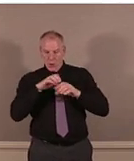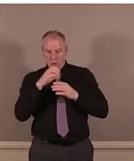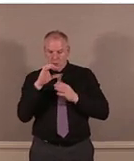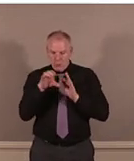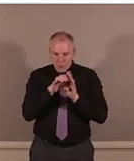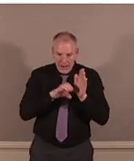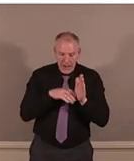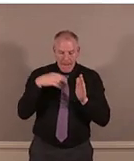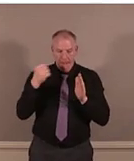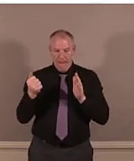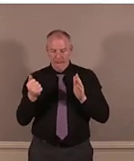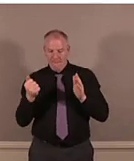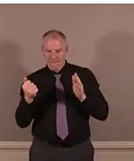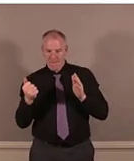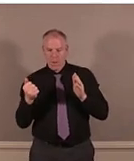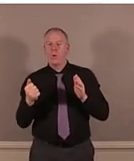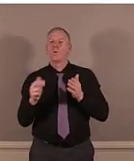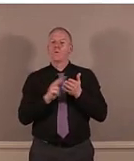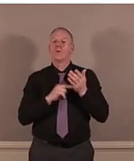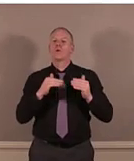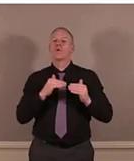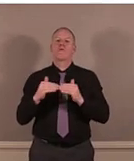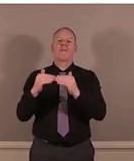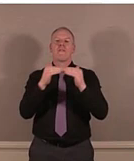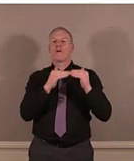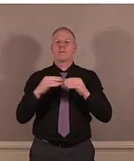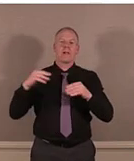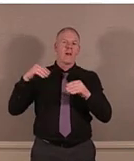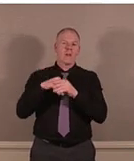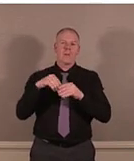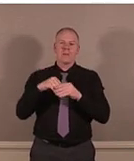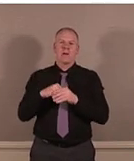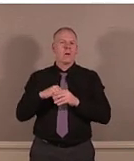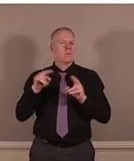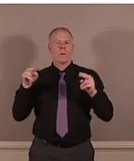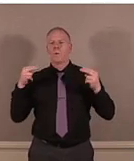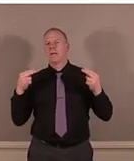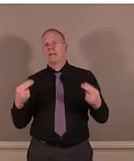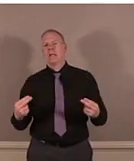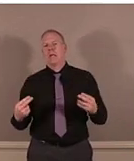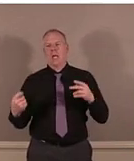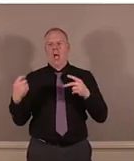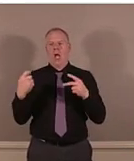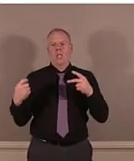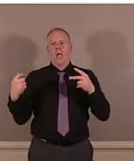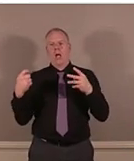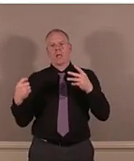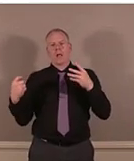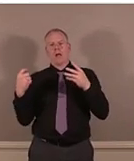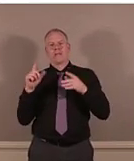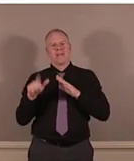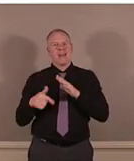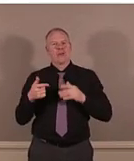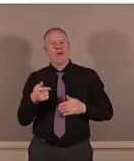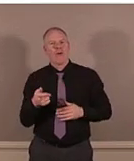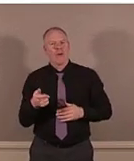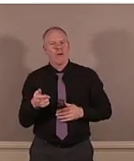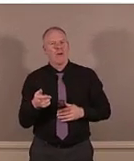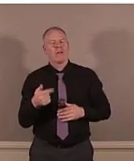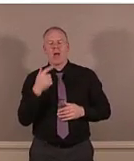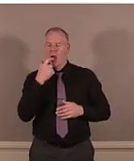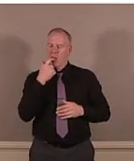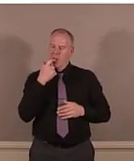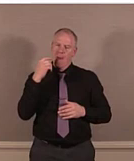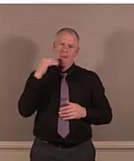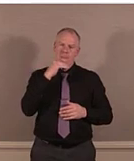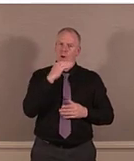is designed on a universal design inclusive basis so that you don't have to have the add-ons later on. And I suppose that's really a